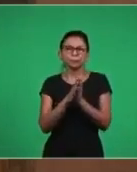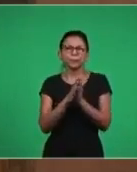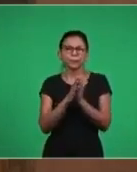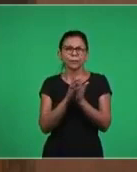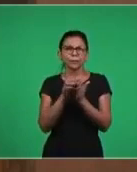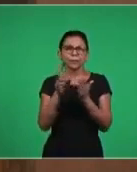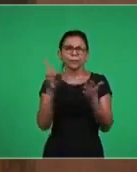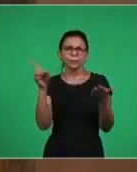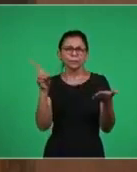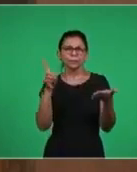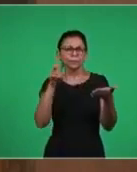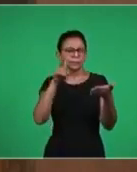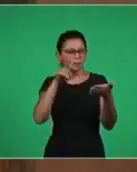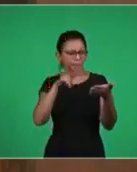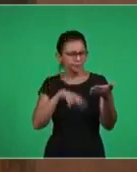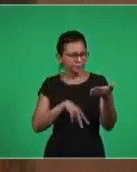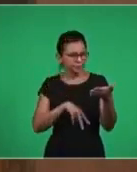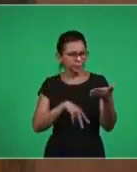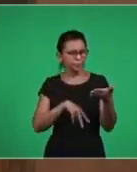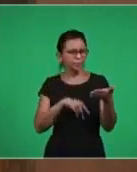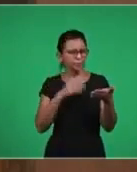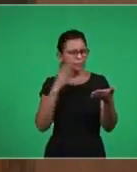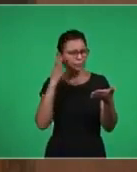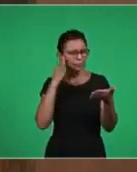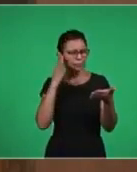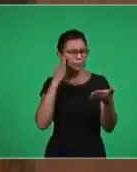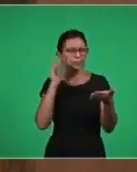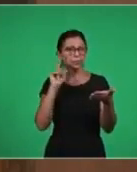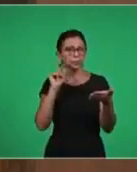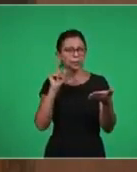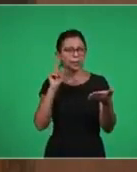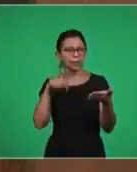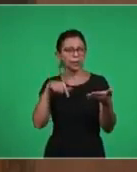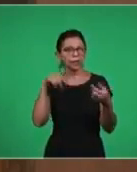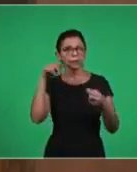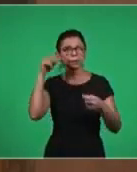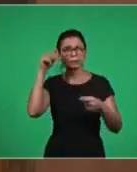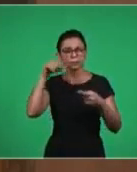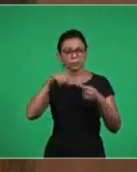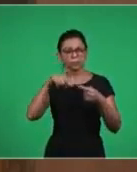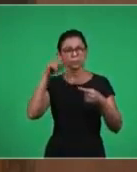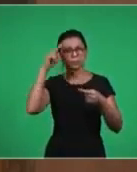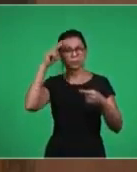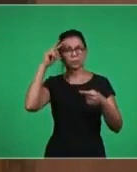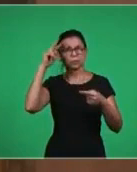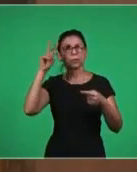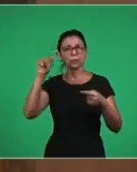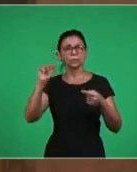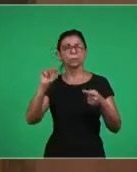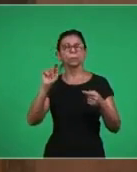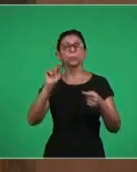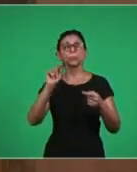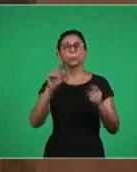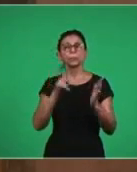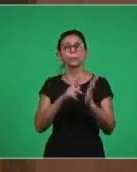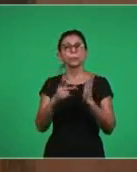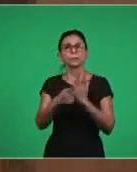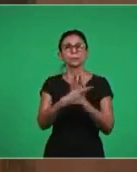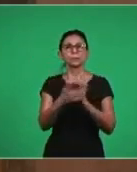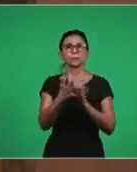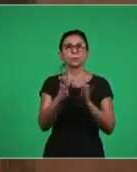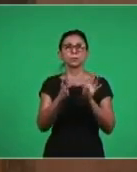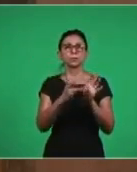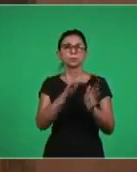They understood a few things that are here in the text. So let's go to the historical. Okay, so historical is a parable that Jesus